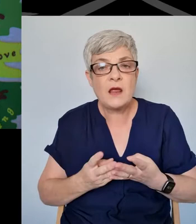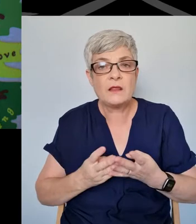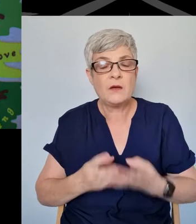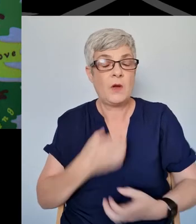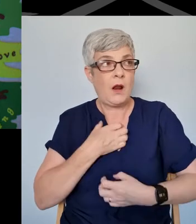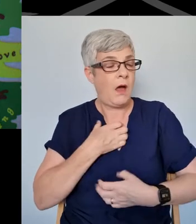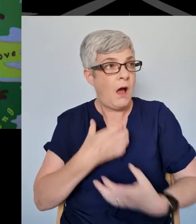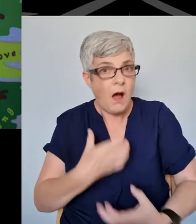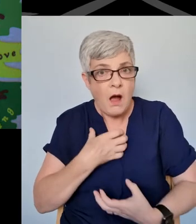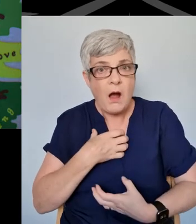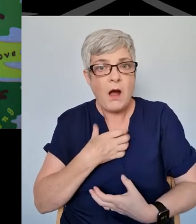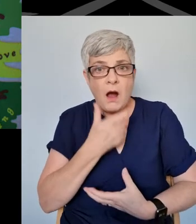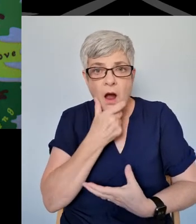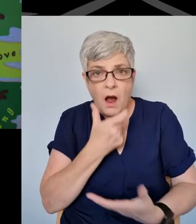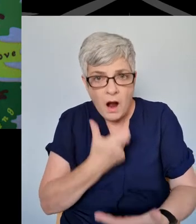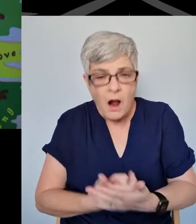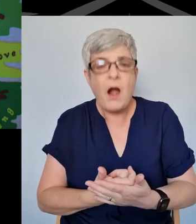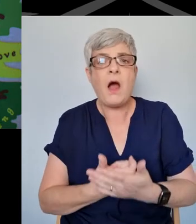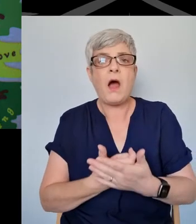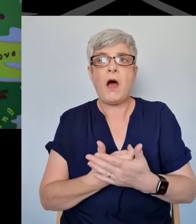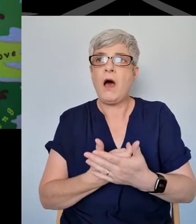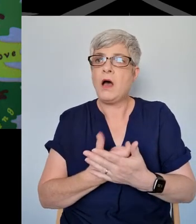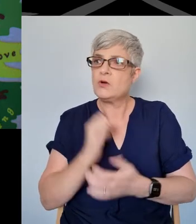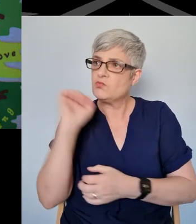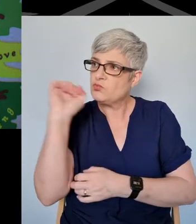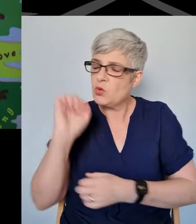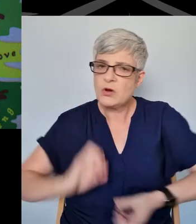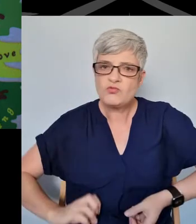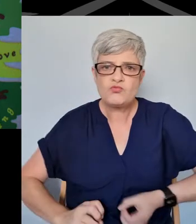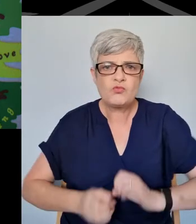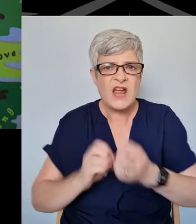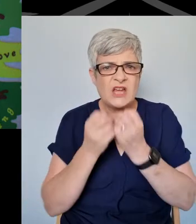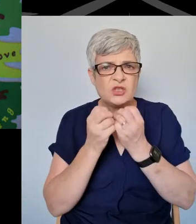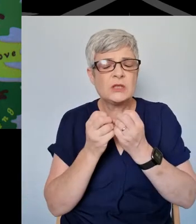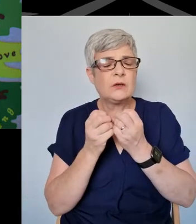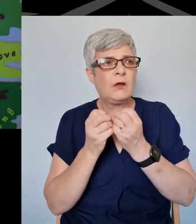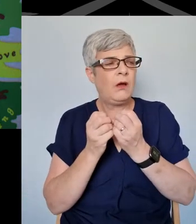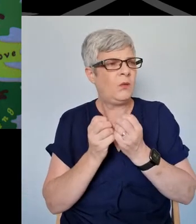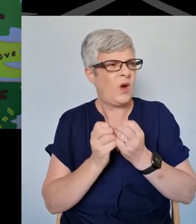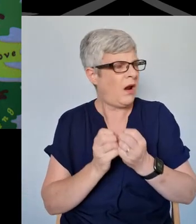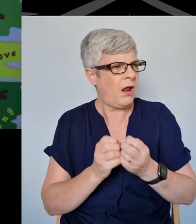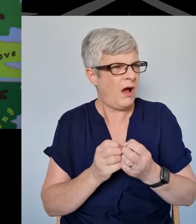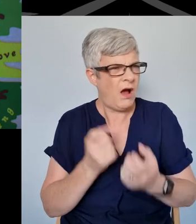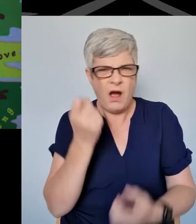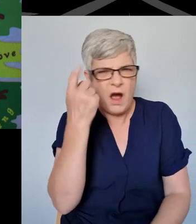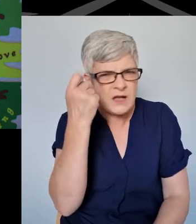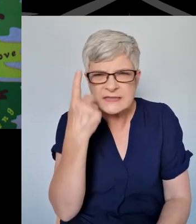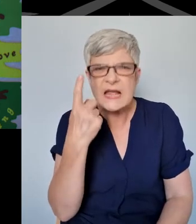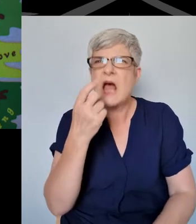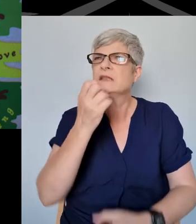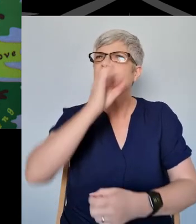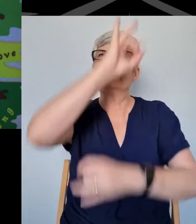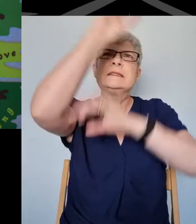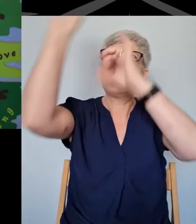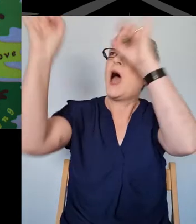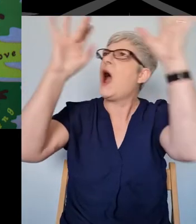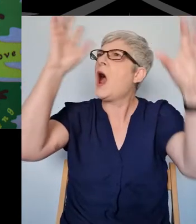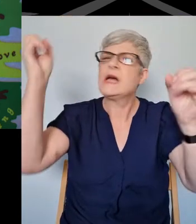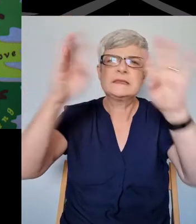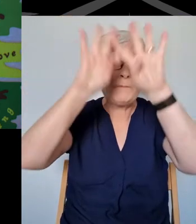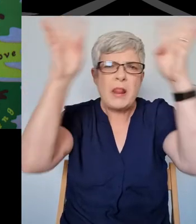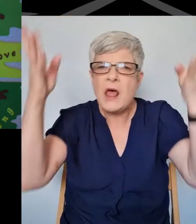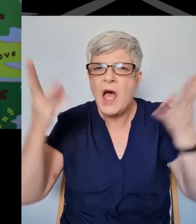at the wonder of your creation, baffled by its teeming stars and planets, by all